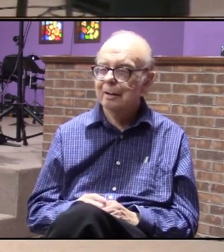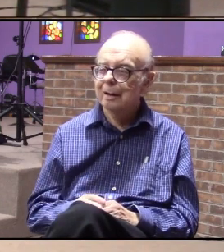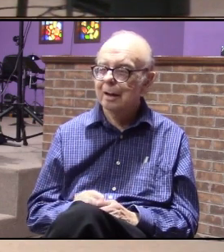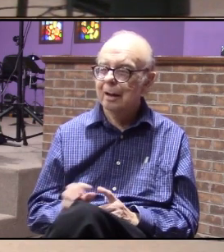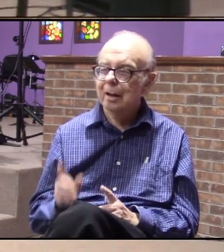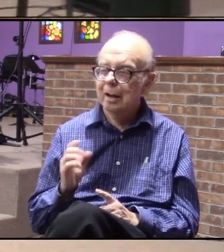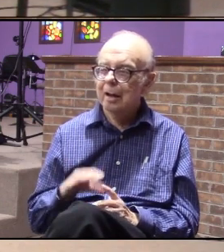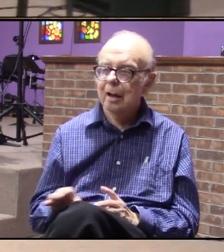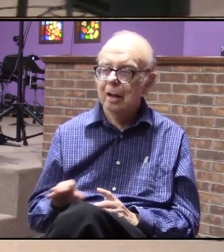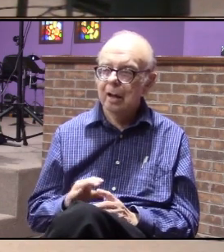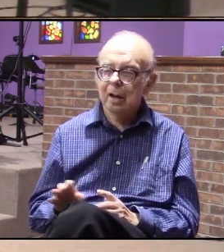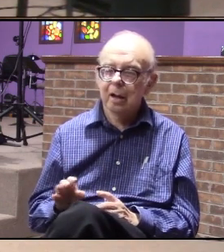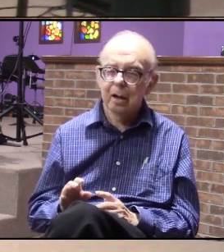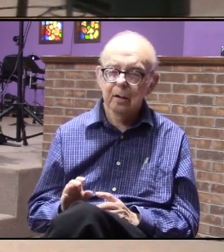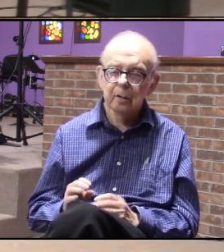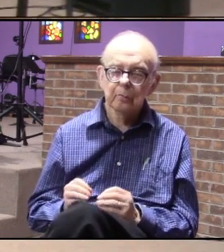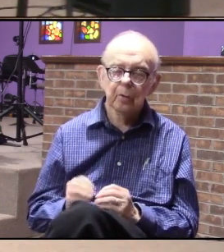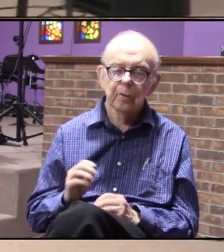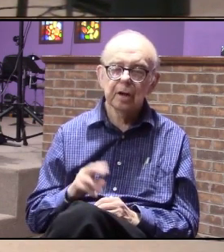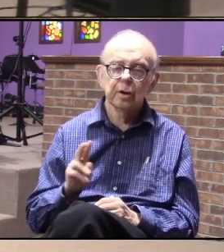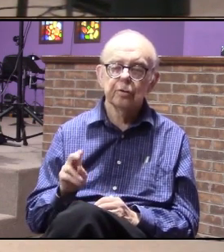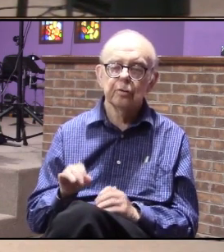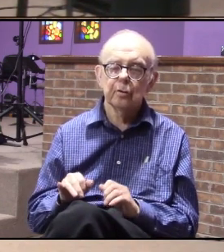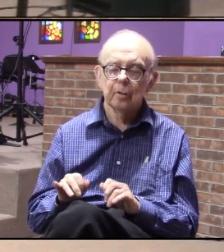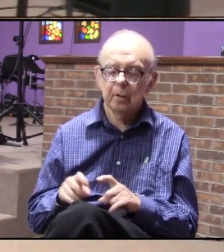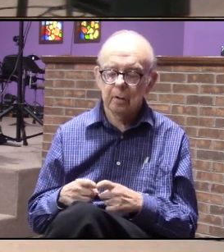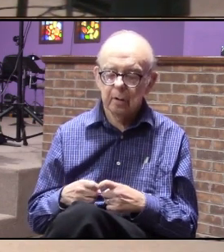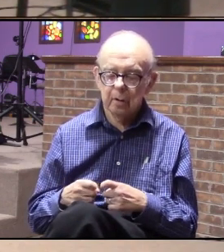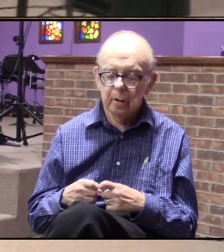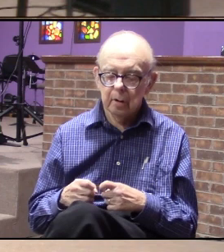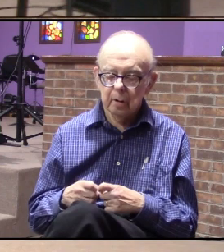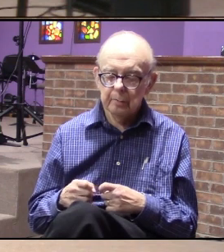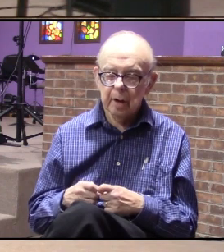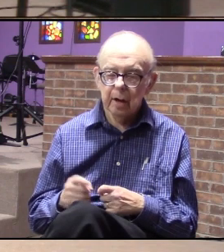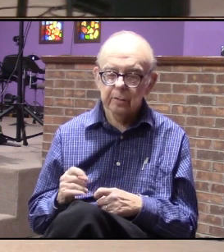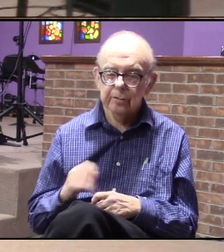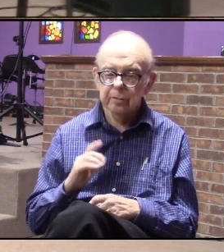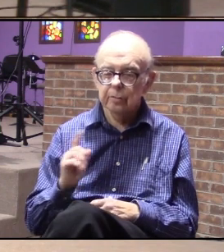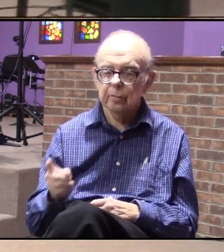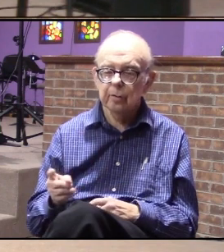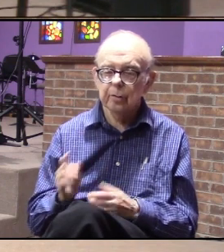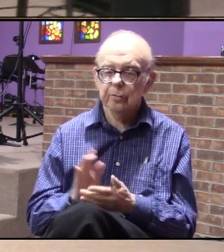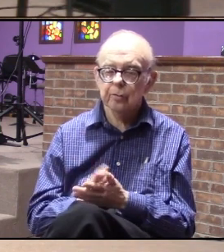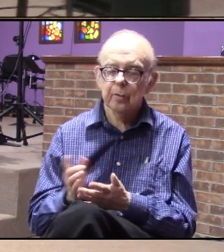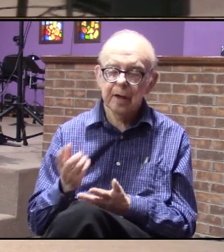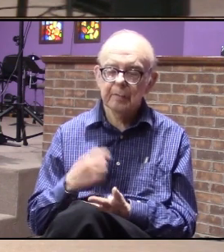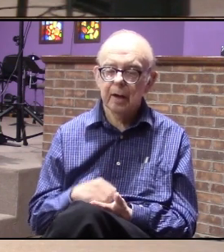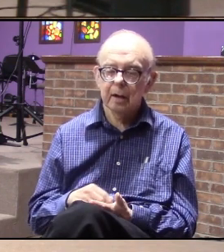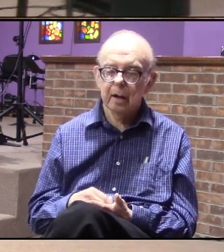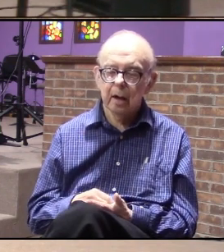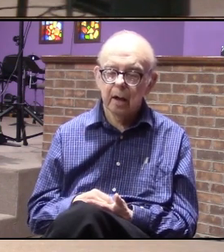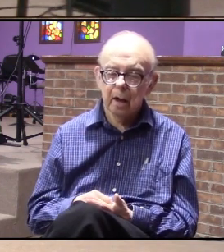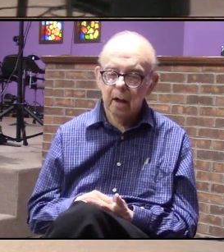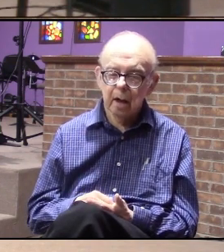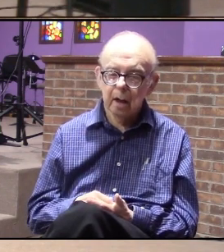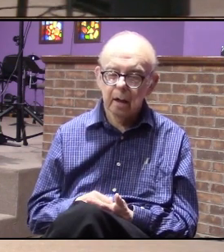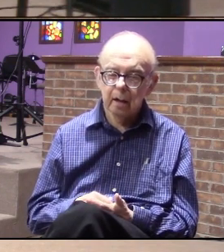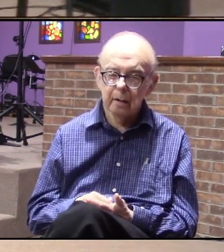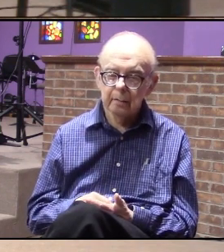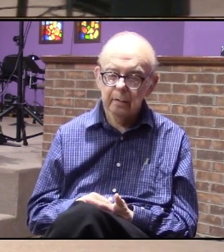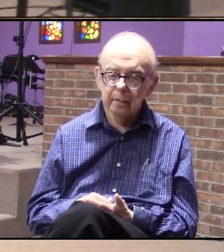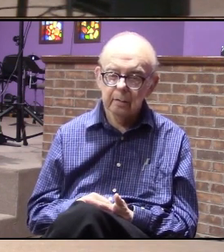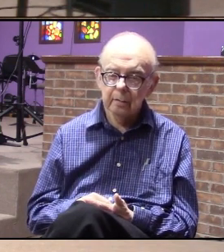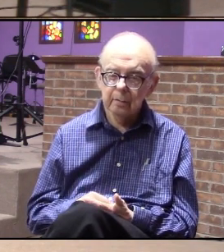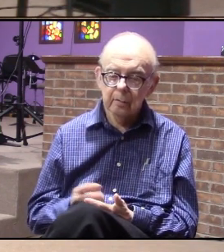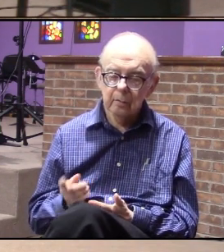But I did walk over 2 miles to school, back and forth. Because back when